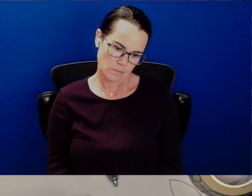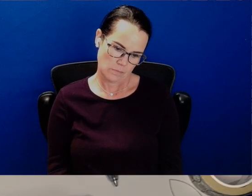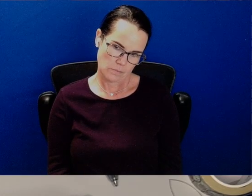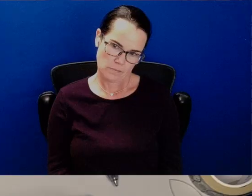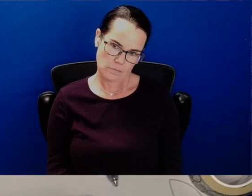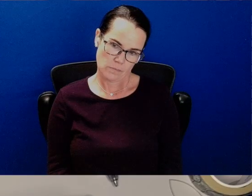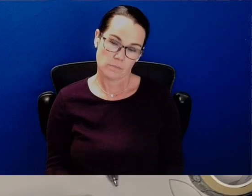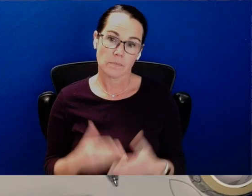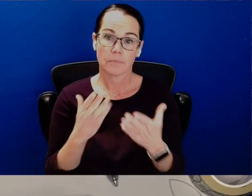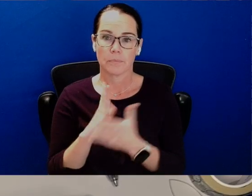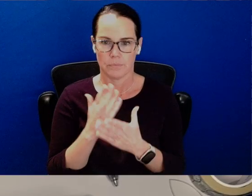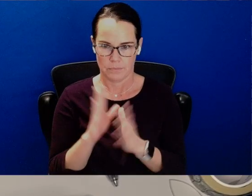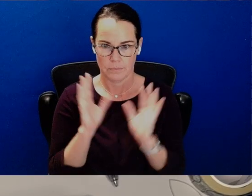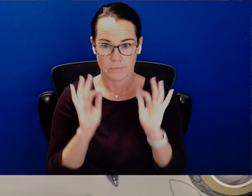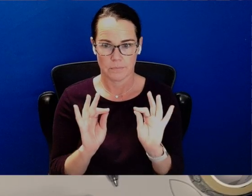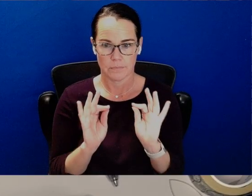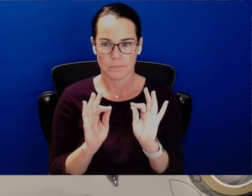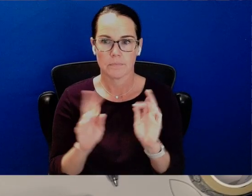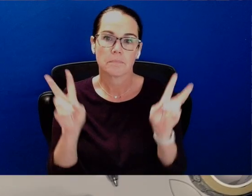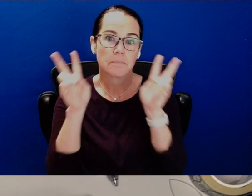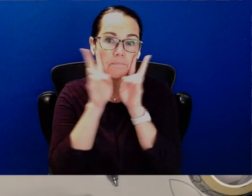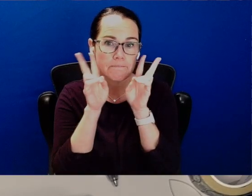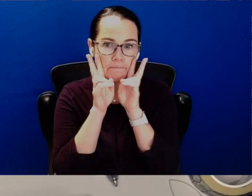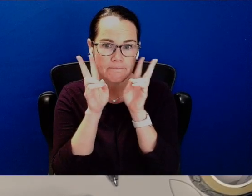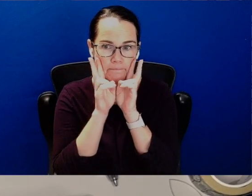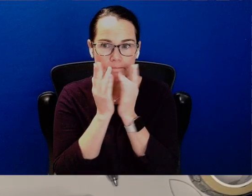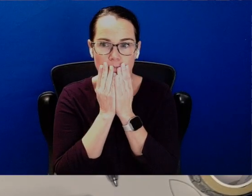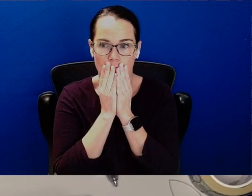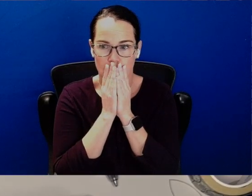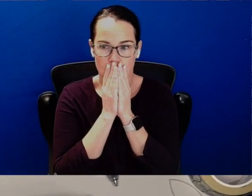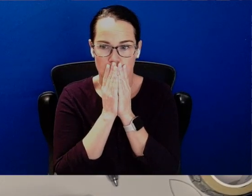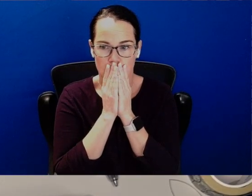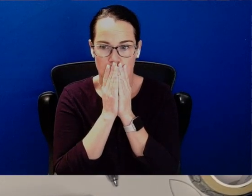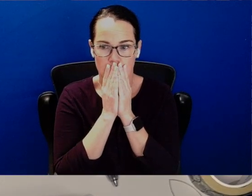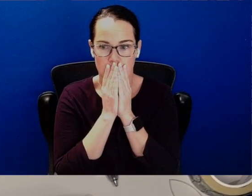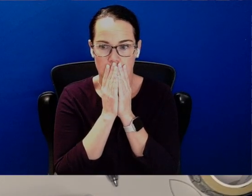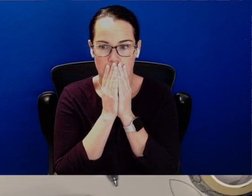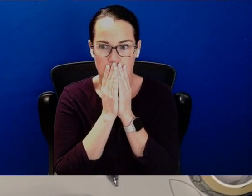All right. Let's see.